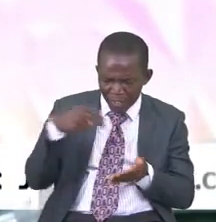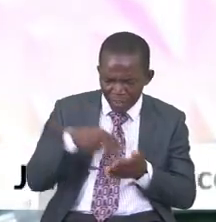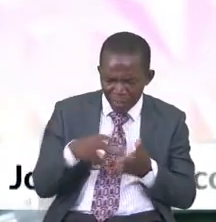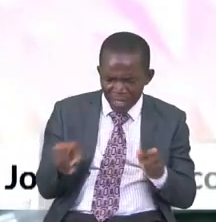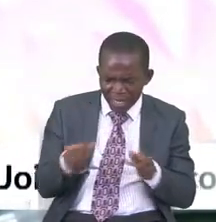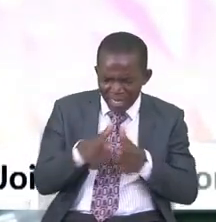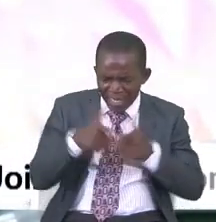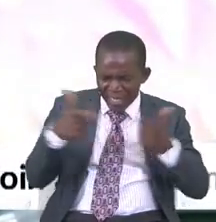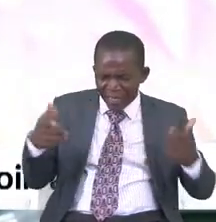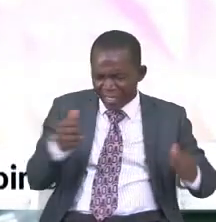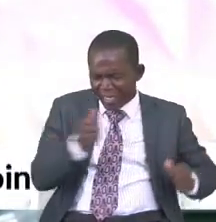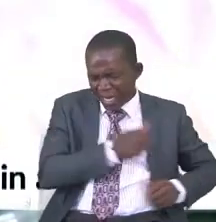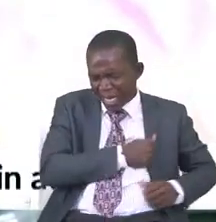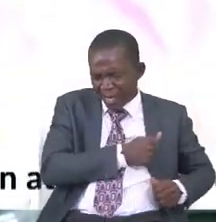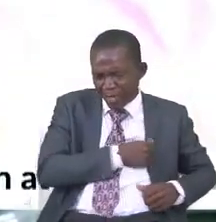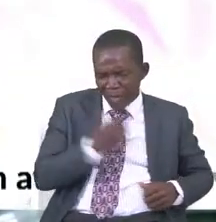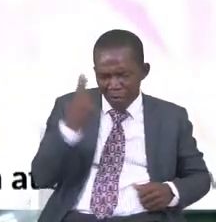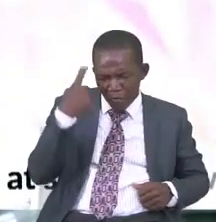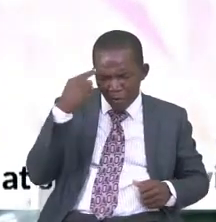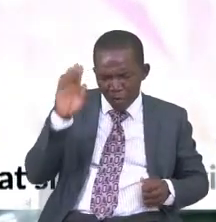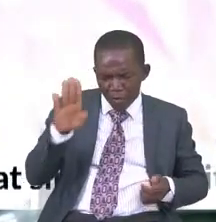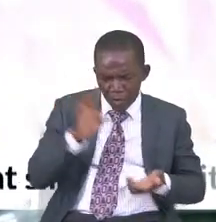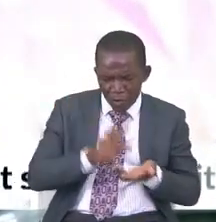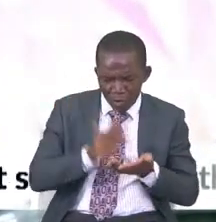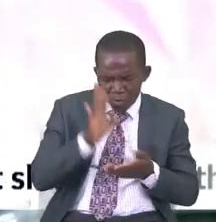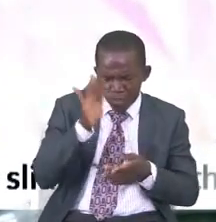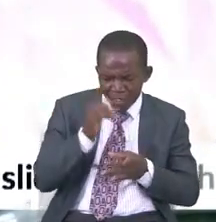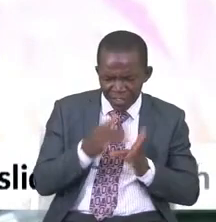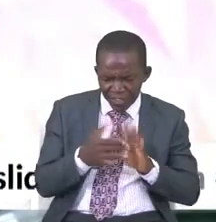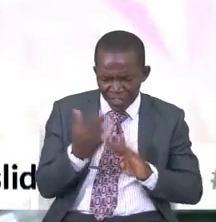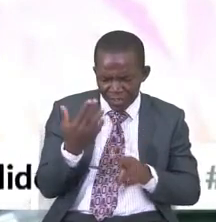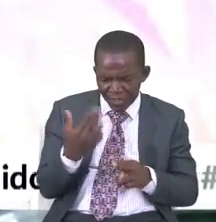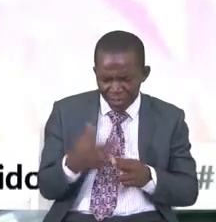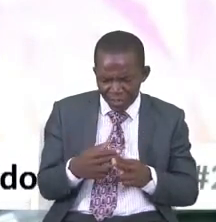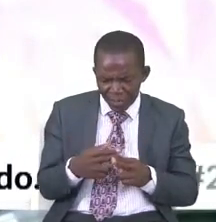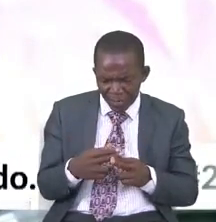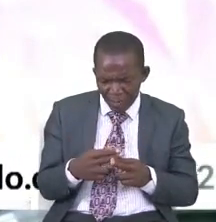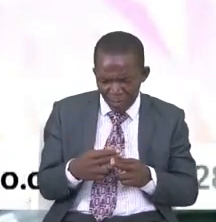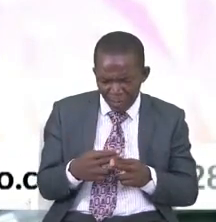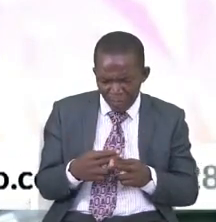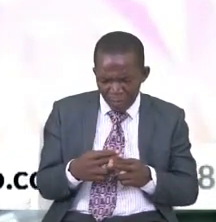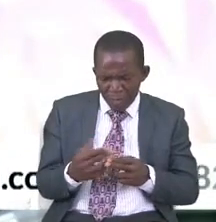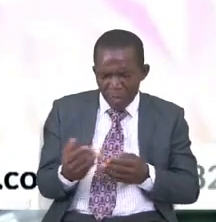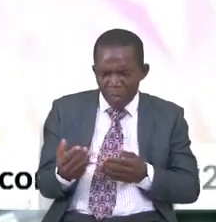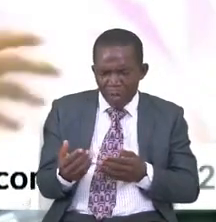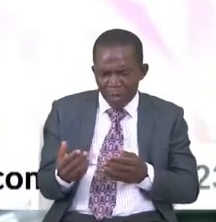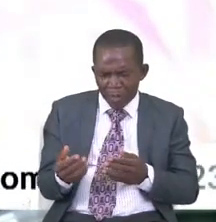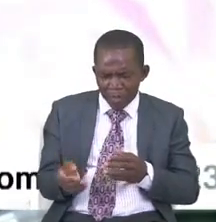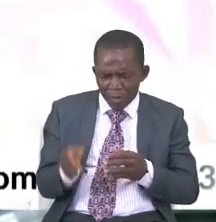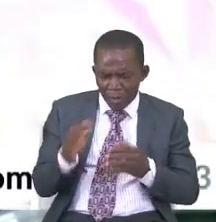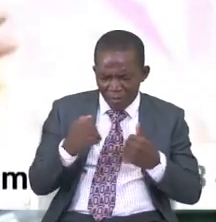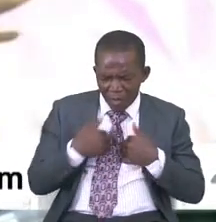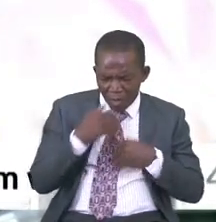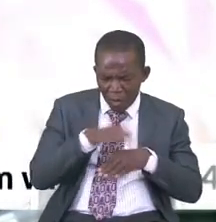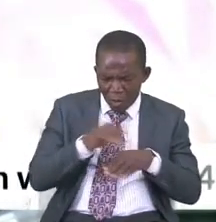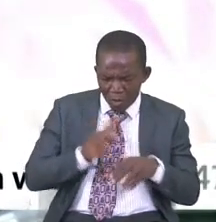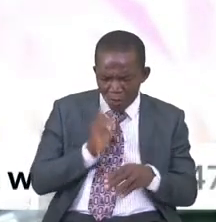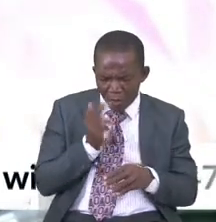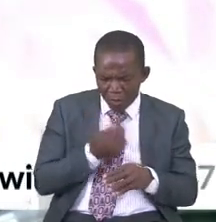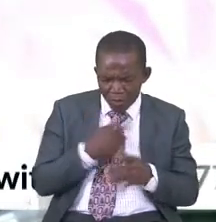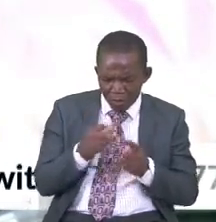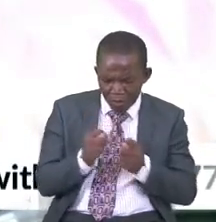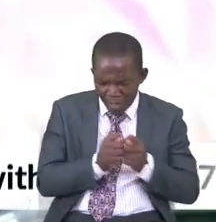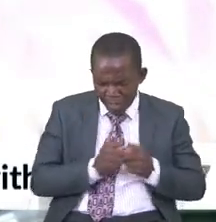for your glory in Jesus' name. So call us together, Lord, and send us forth. Call us